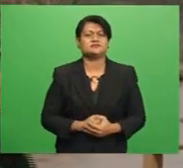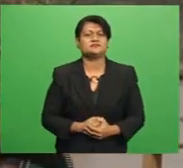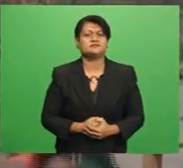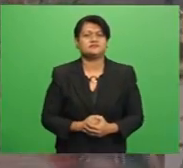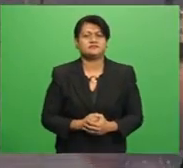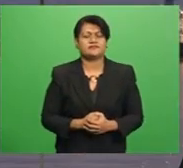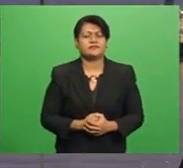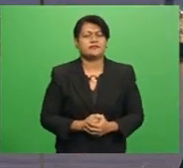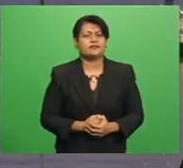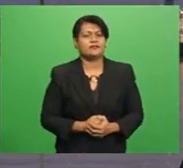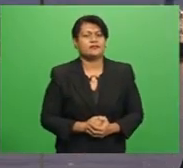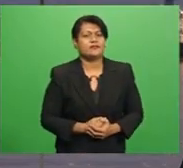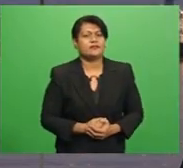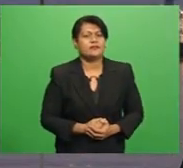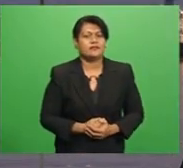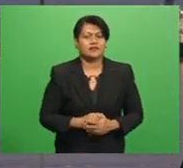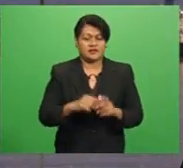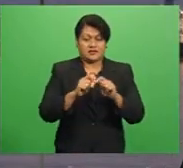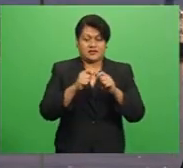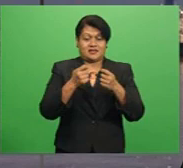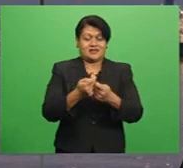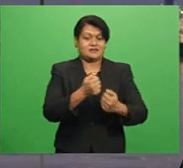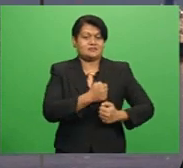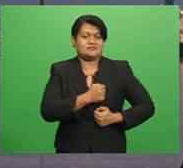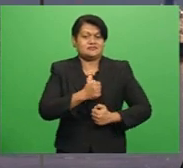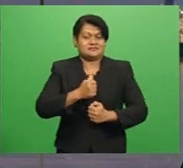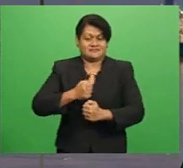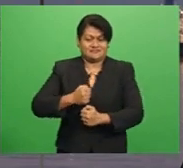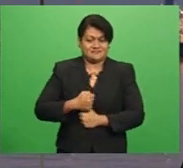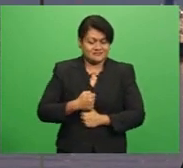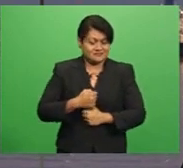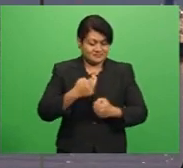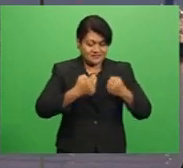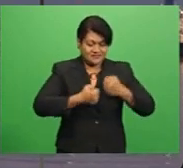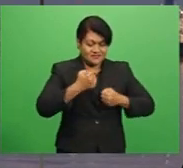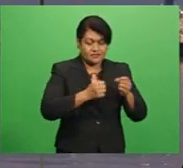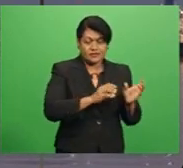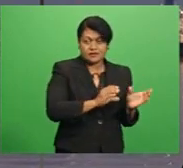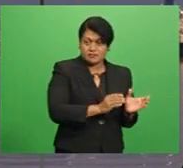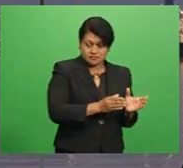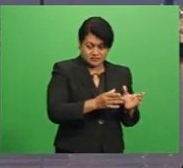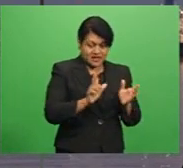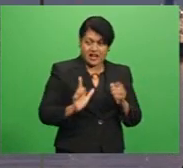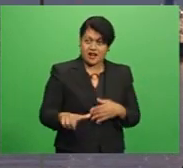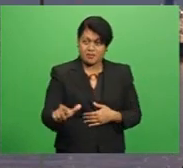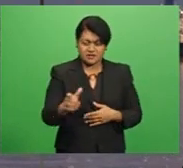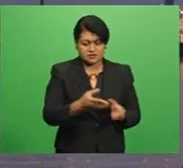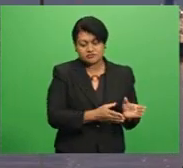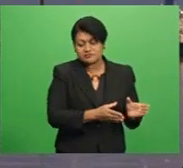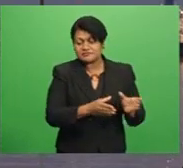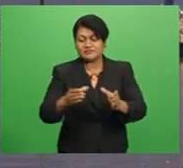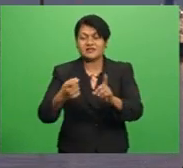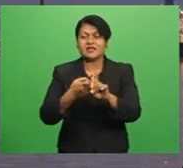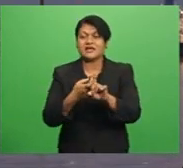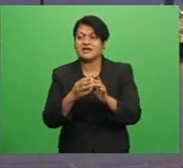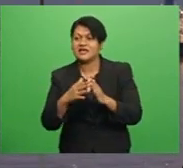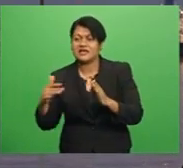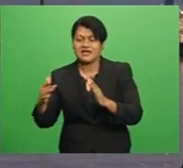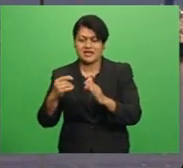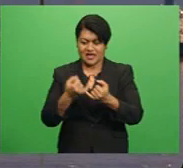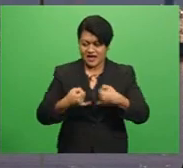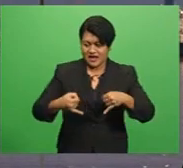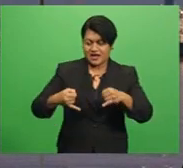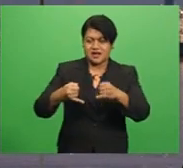News. A team of RFMF engineers in Lambasa has been deployed to Kia Island to clean up and build temporary